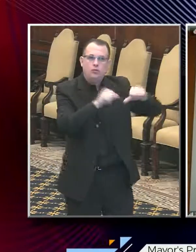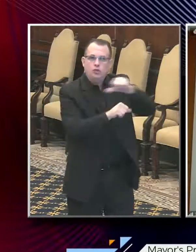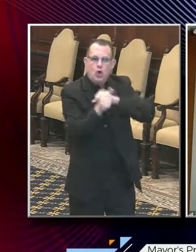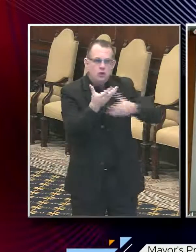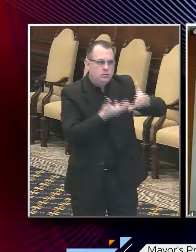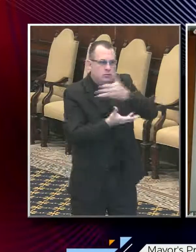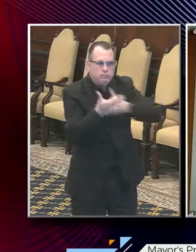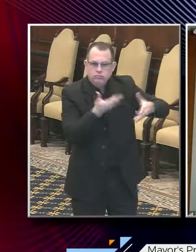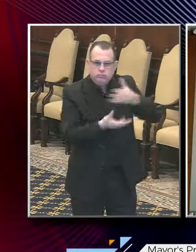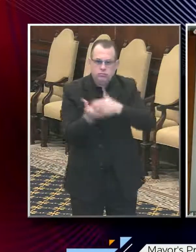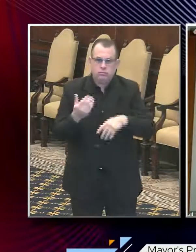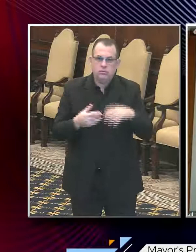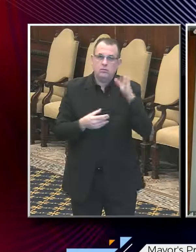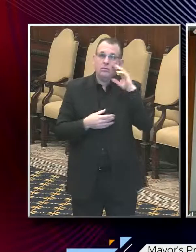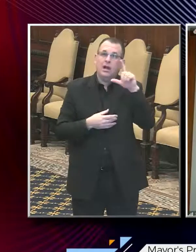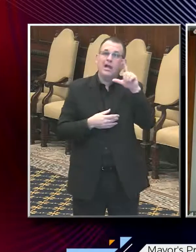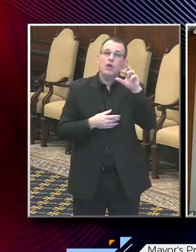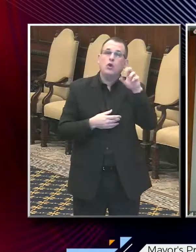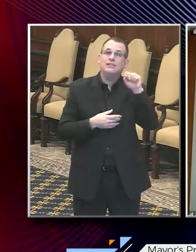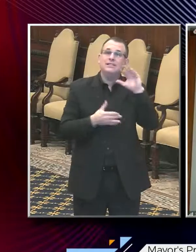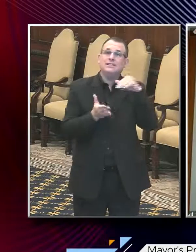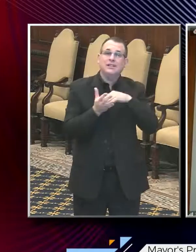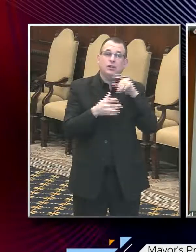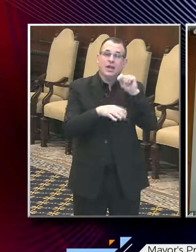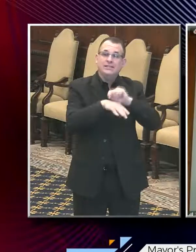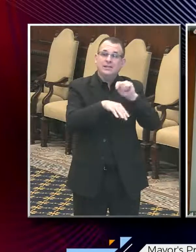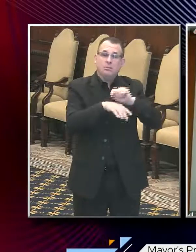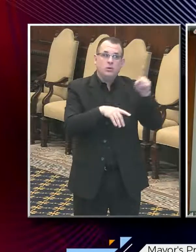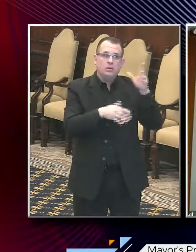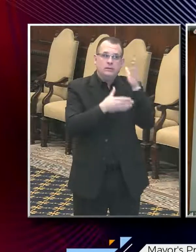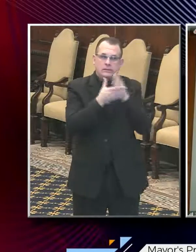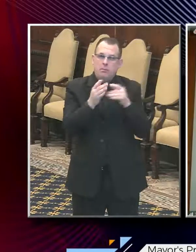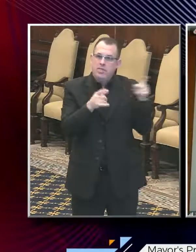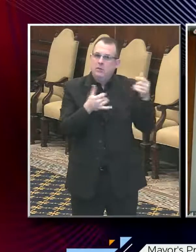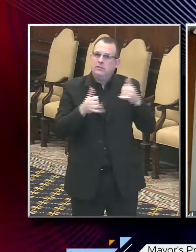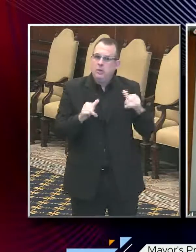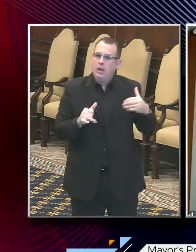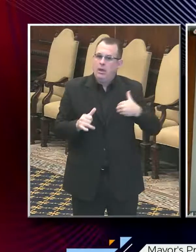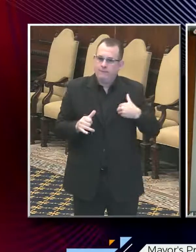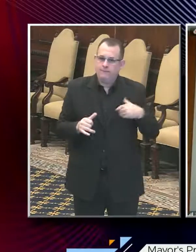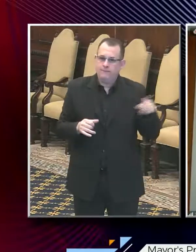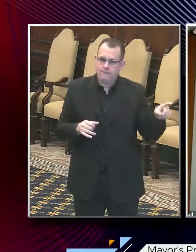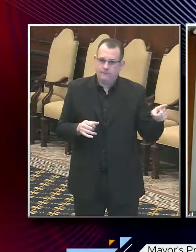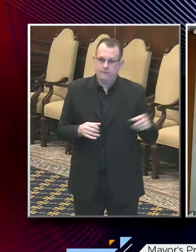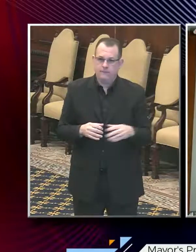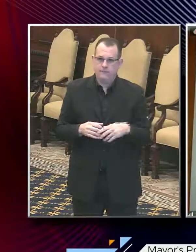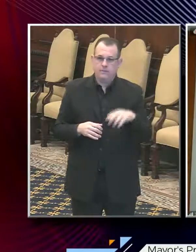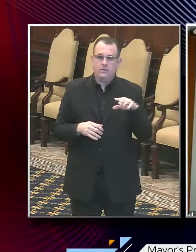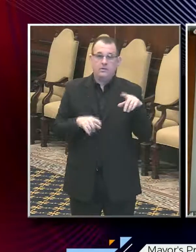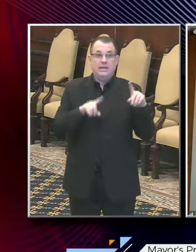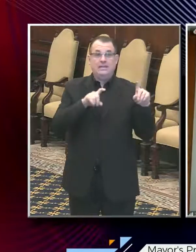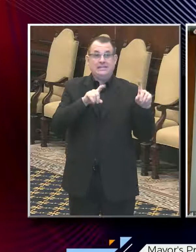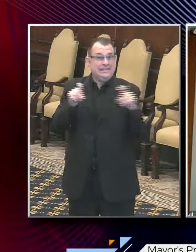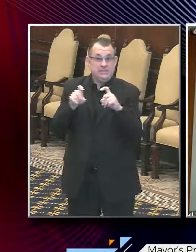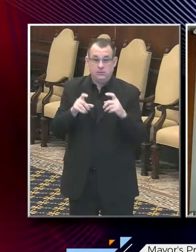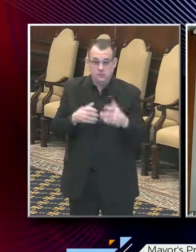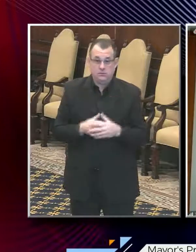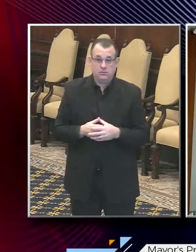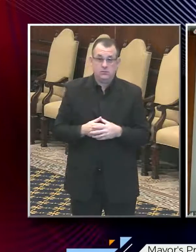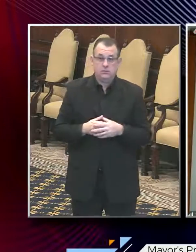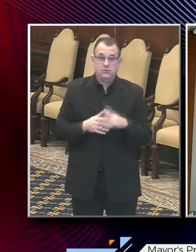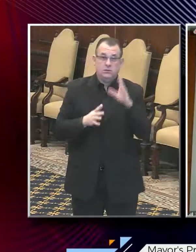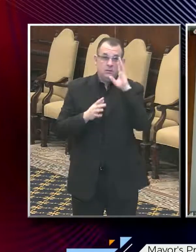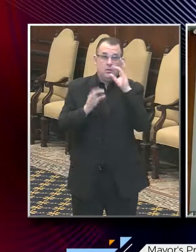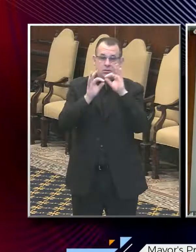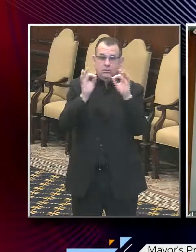Center. Let me talk a little bit about testing. We still are limited by the number of swabs we have to collect test samples